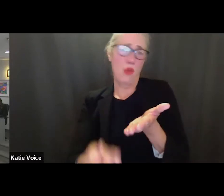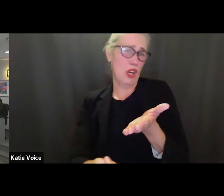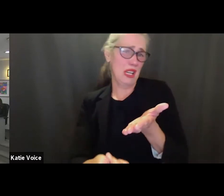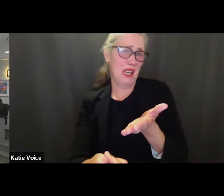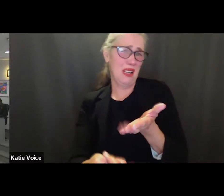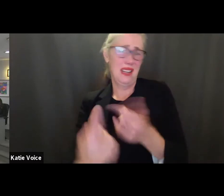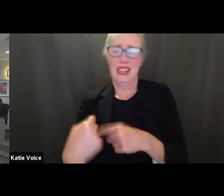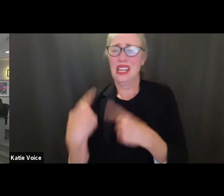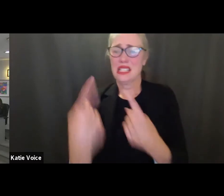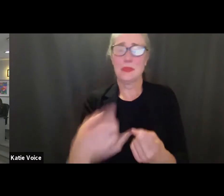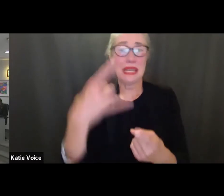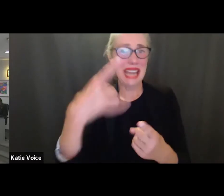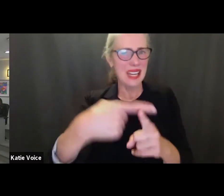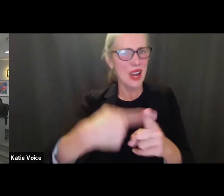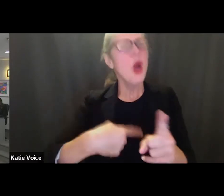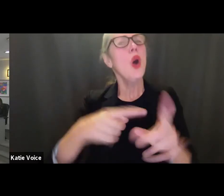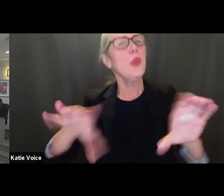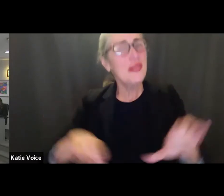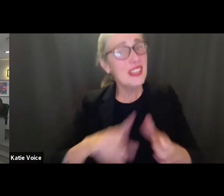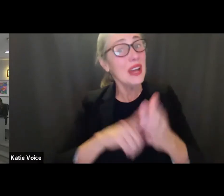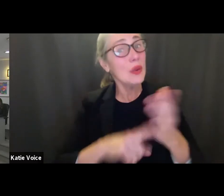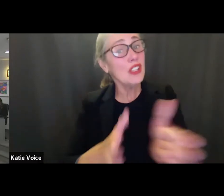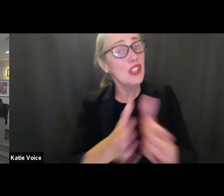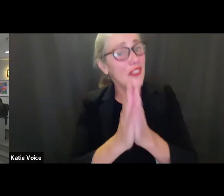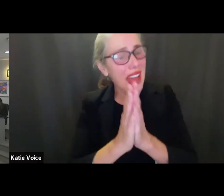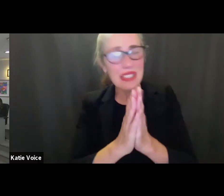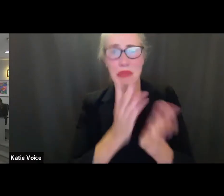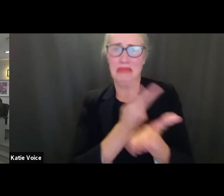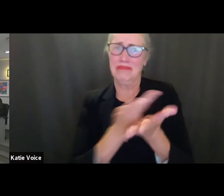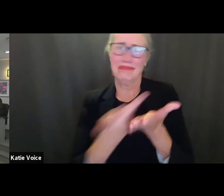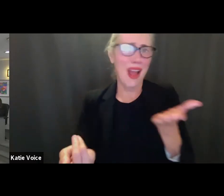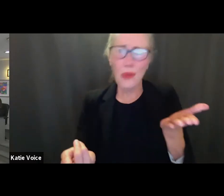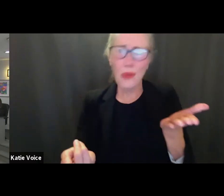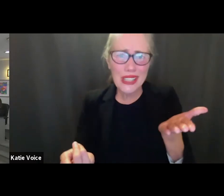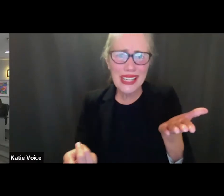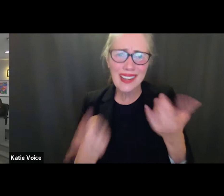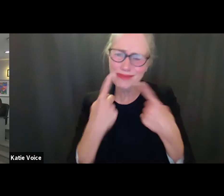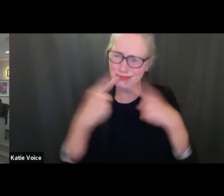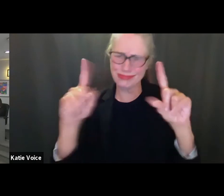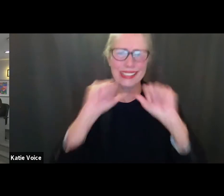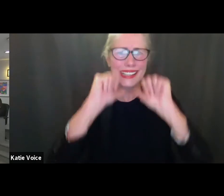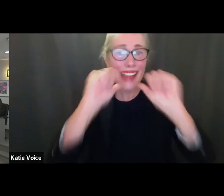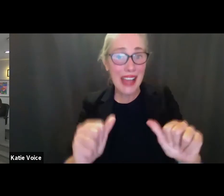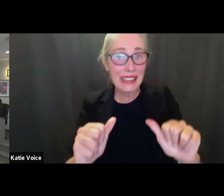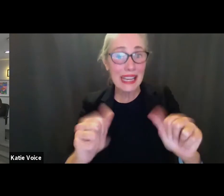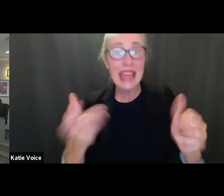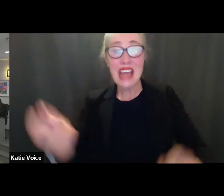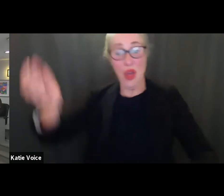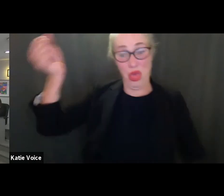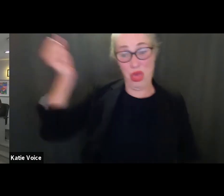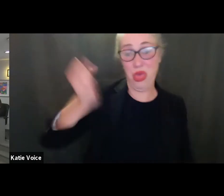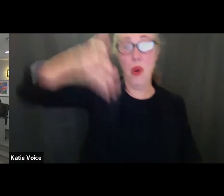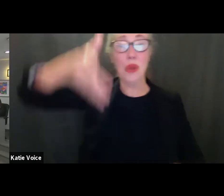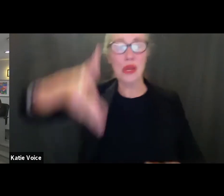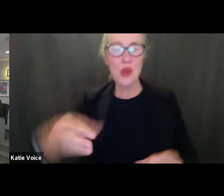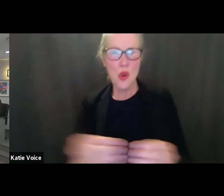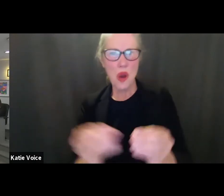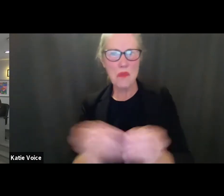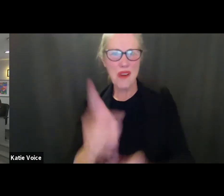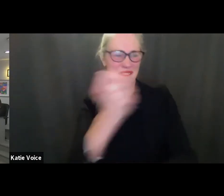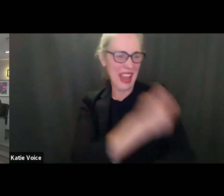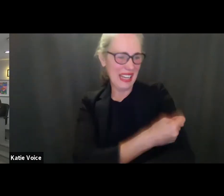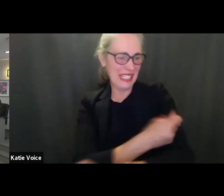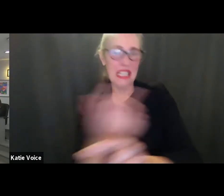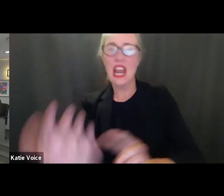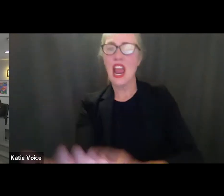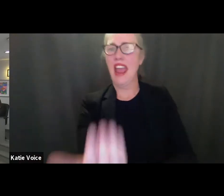18 months. We've done what you've asked, but it's not working. And now you want to just throw a vaccine in and force us all with no other